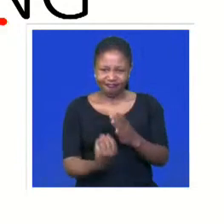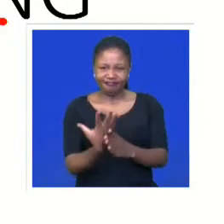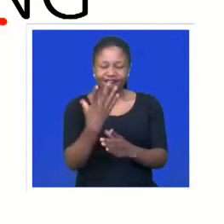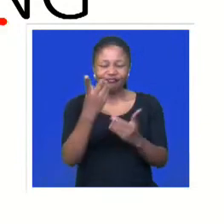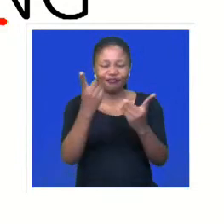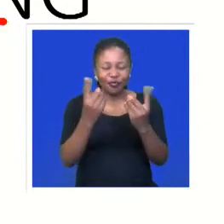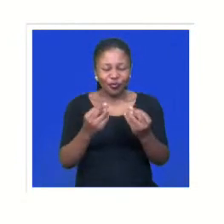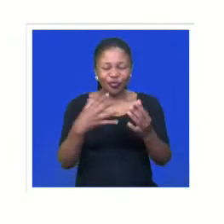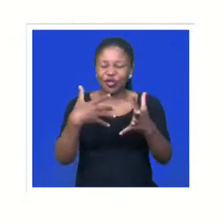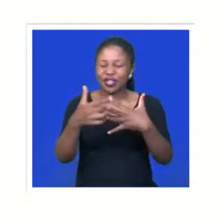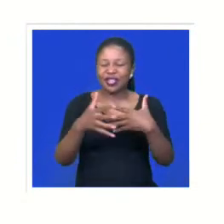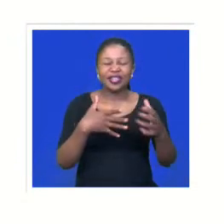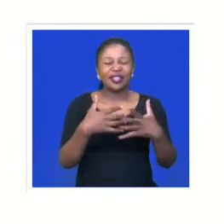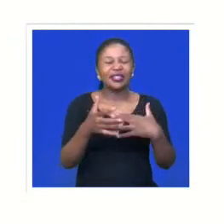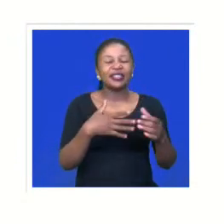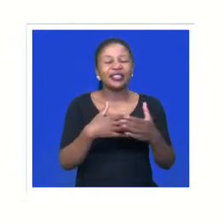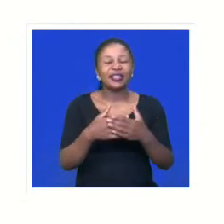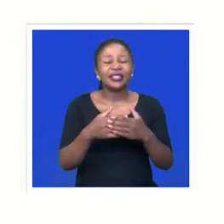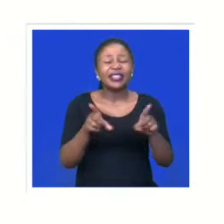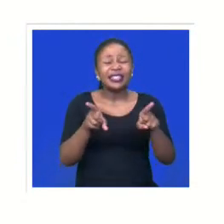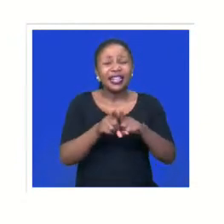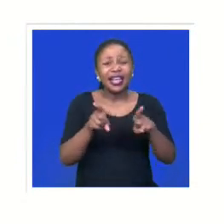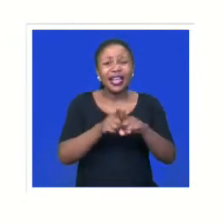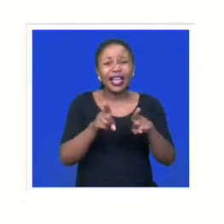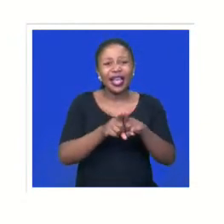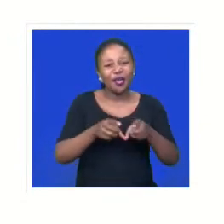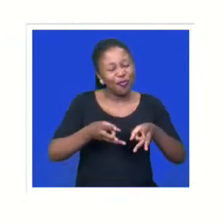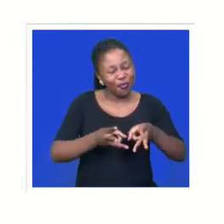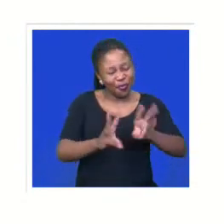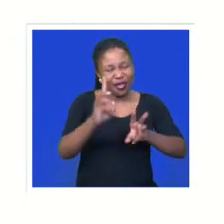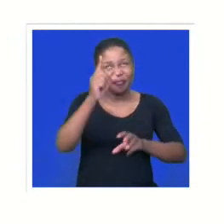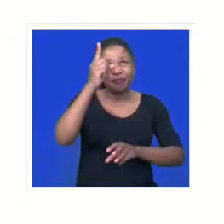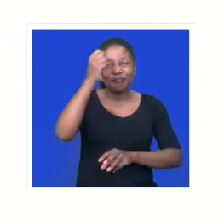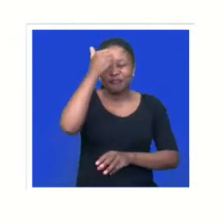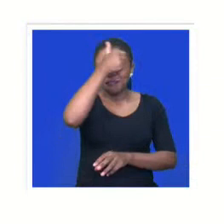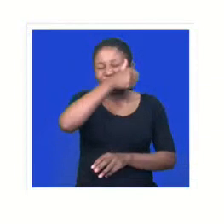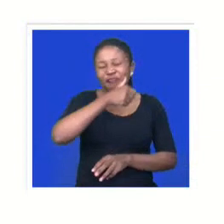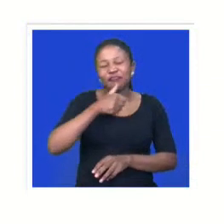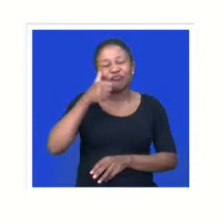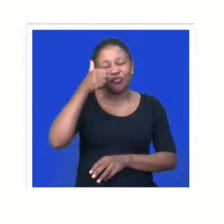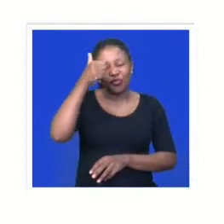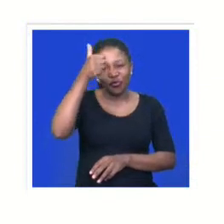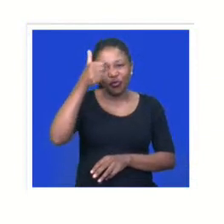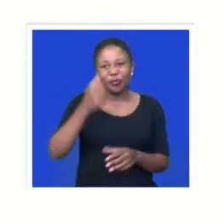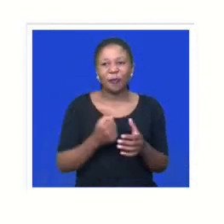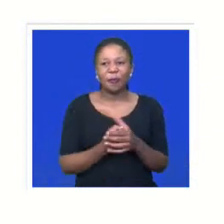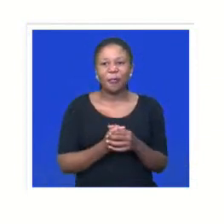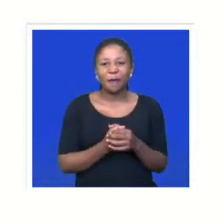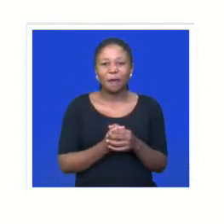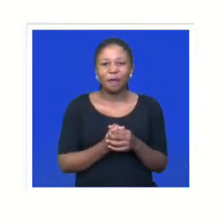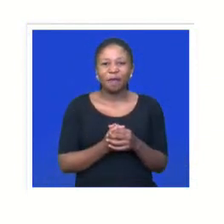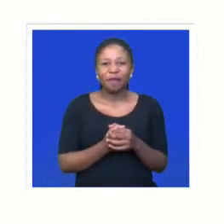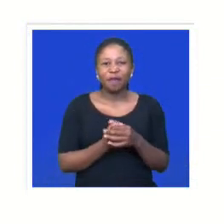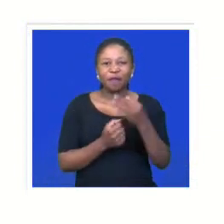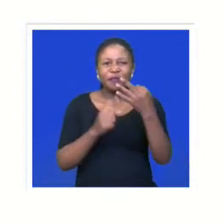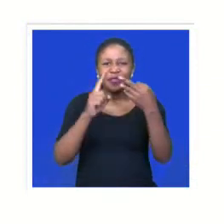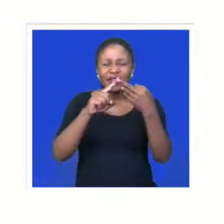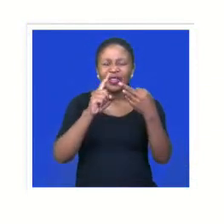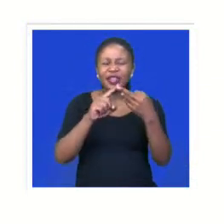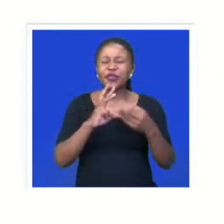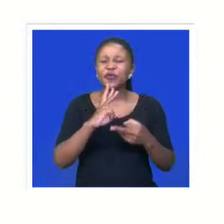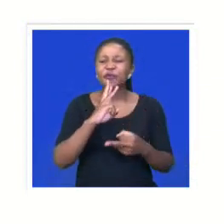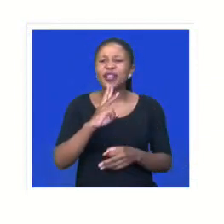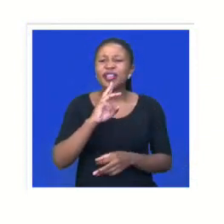thing is done by God. The third word is universe. The universe is the sky, the